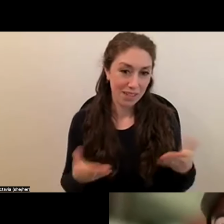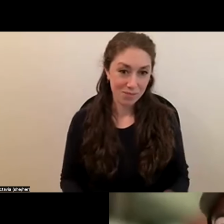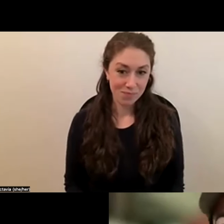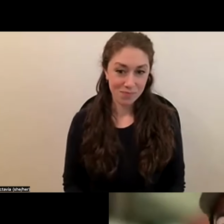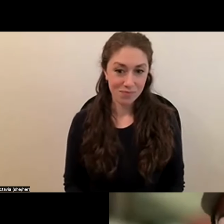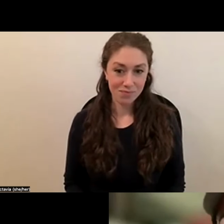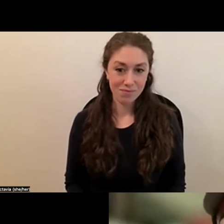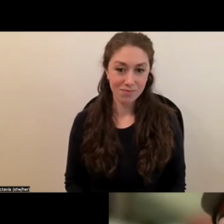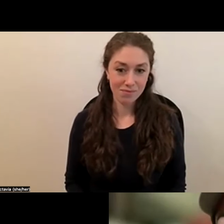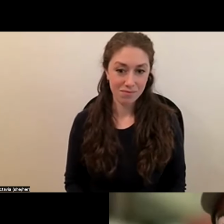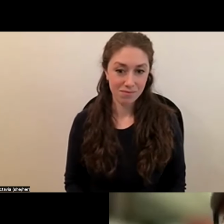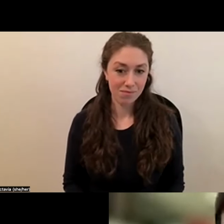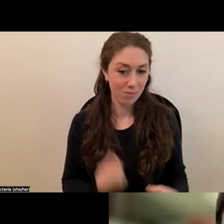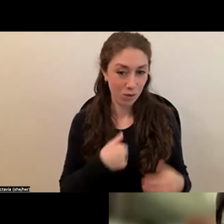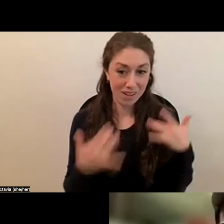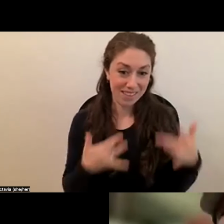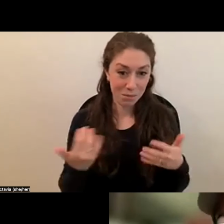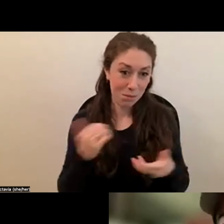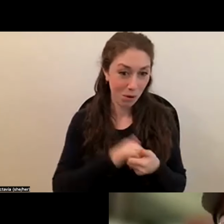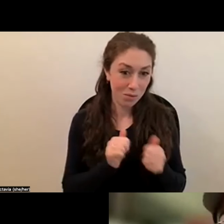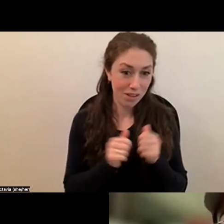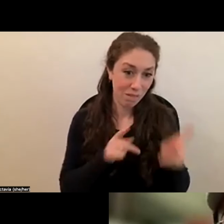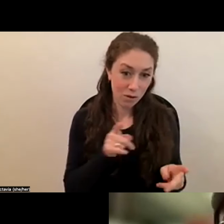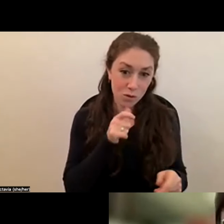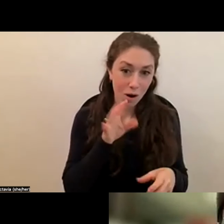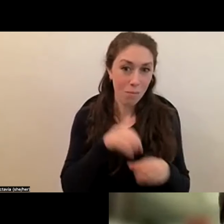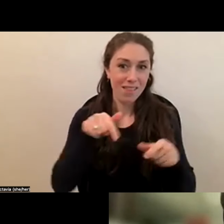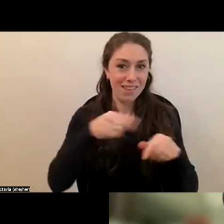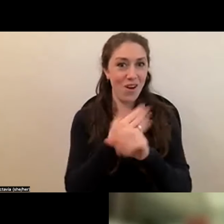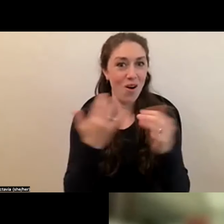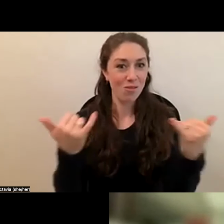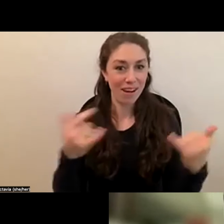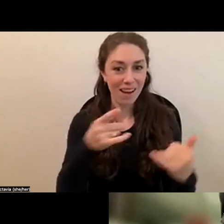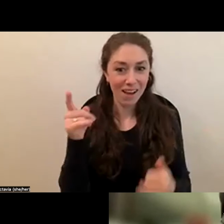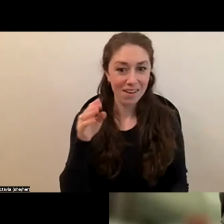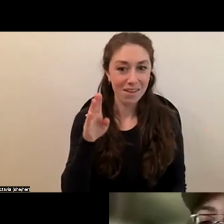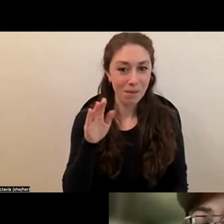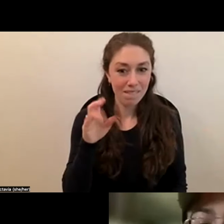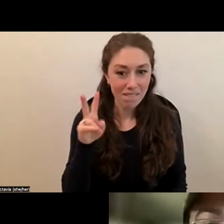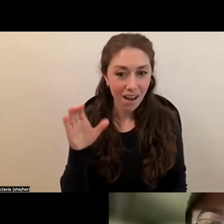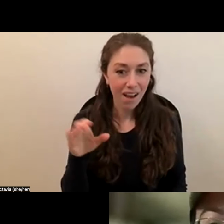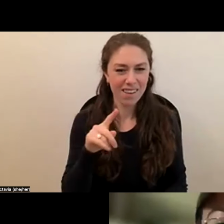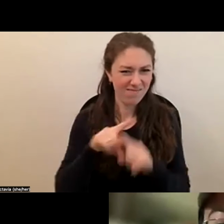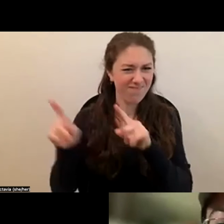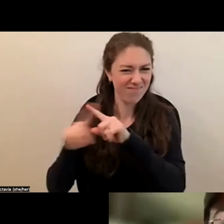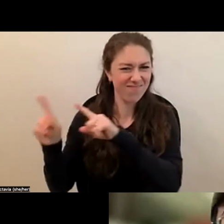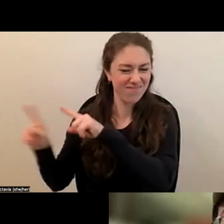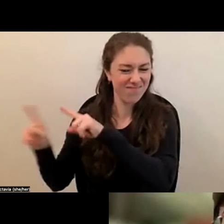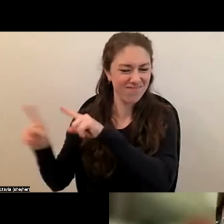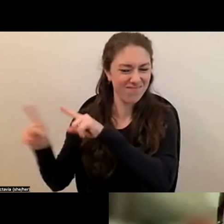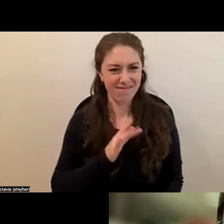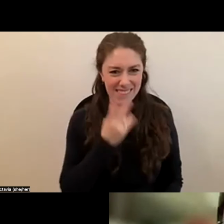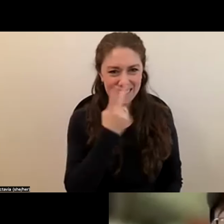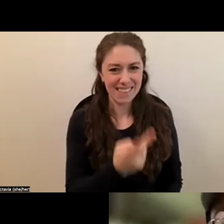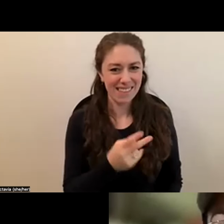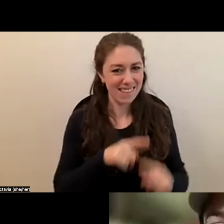just excited to be in partnership with folks who are on this call right now, like Devak and Amia. Just really cool to see like all